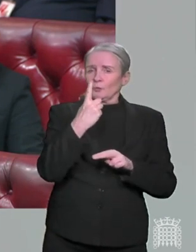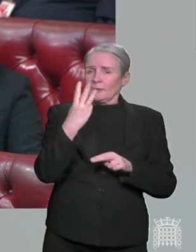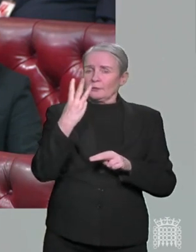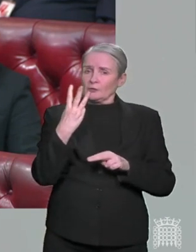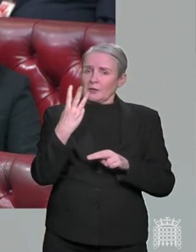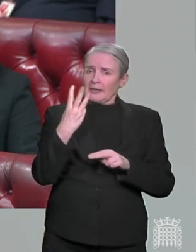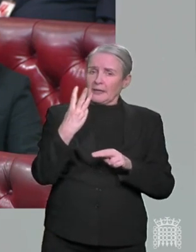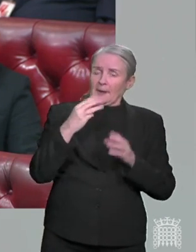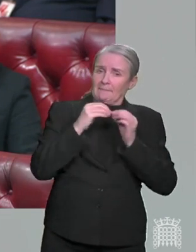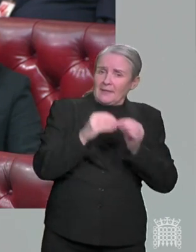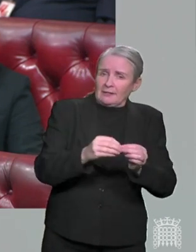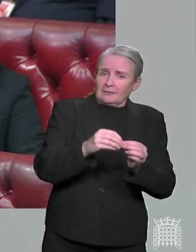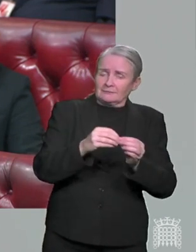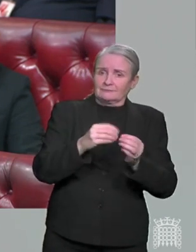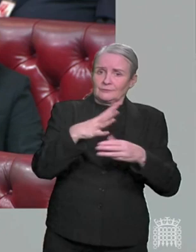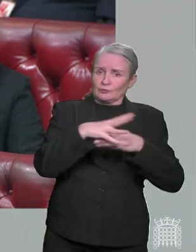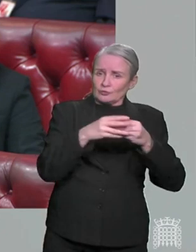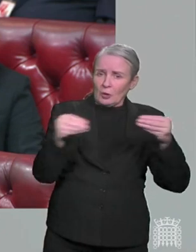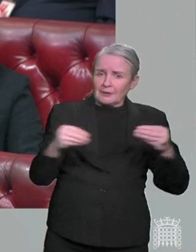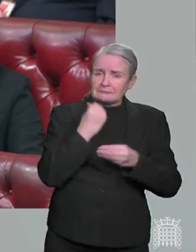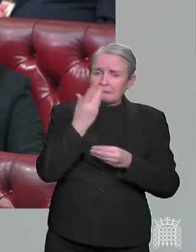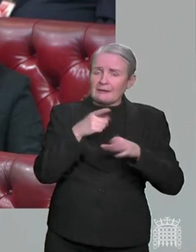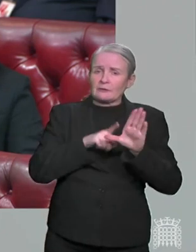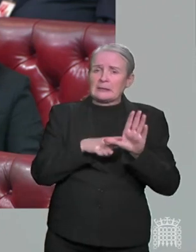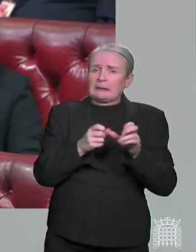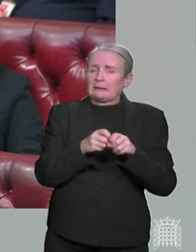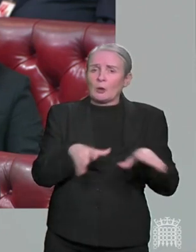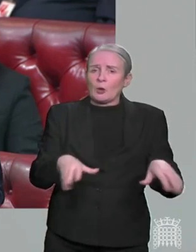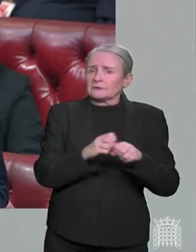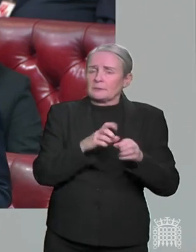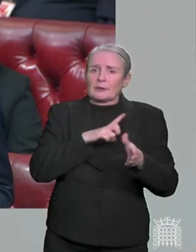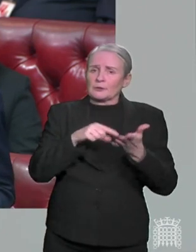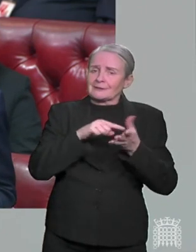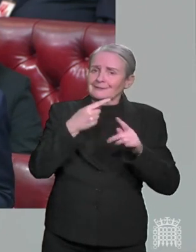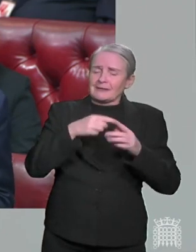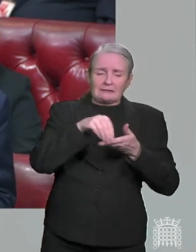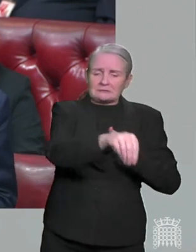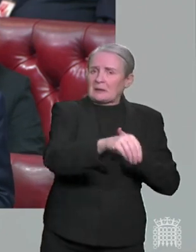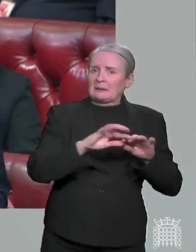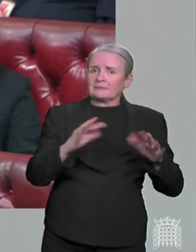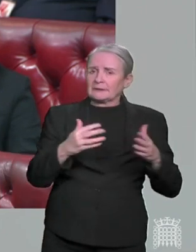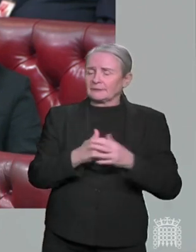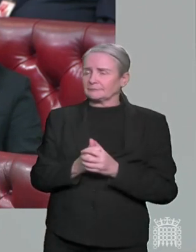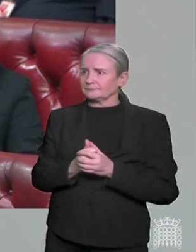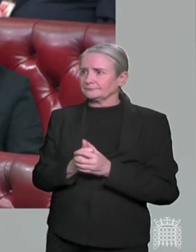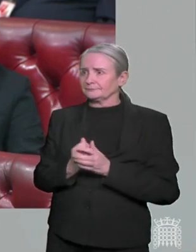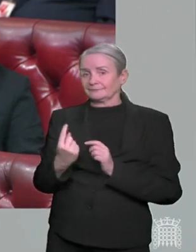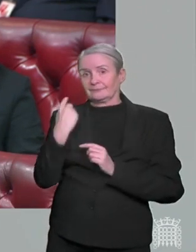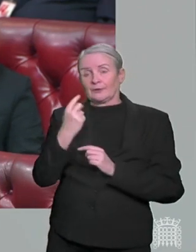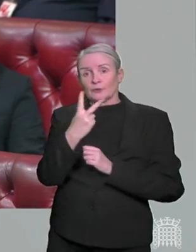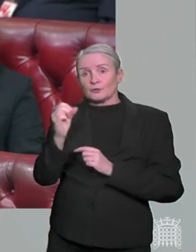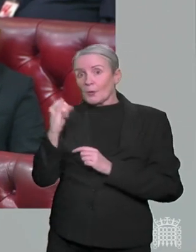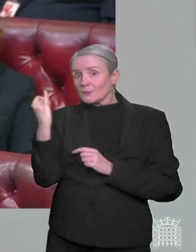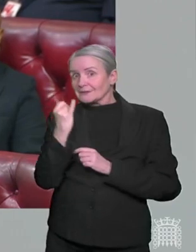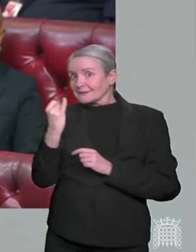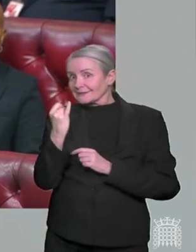are lost each year. An earlier Prime Minister introduced the Finance Act 2016 and promised that